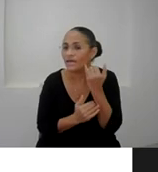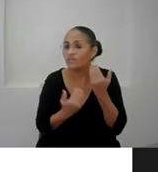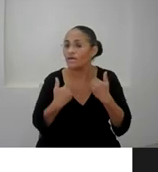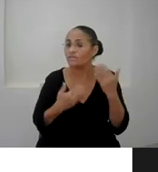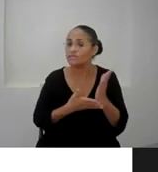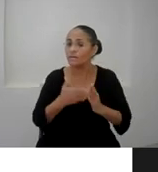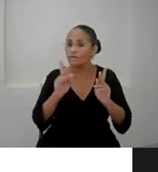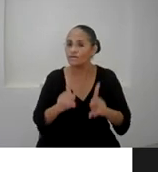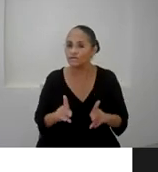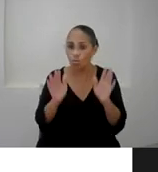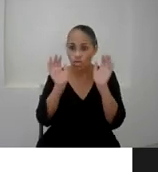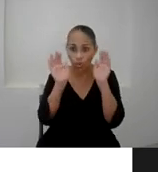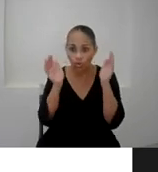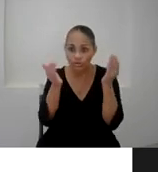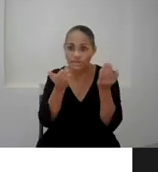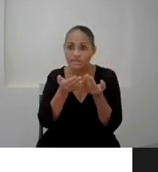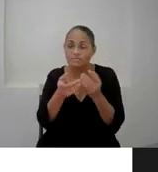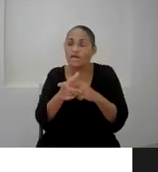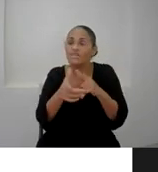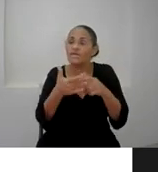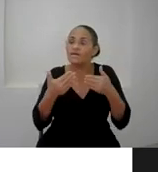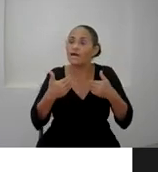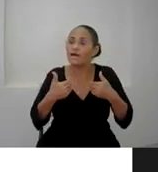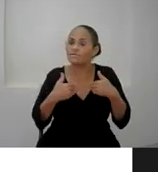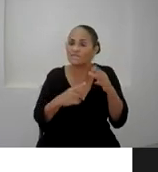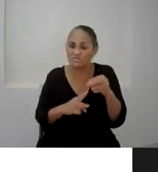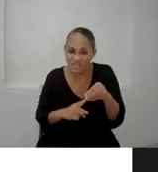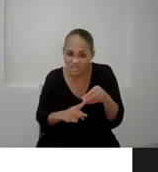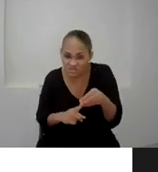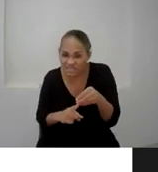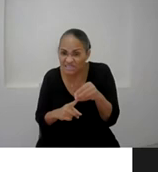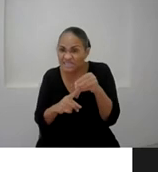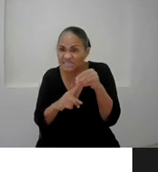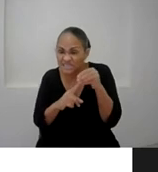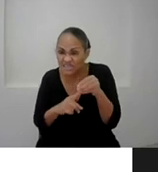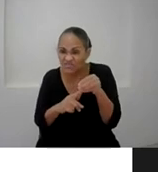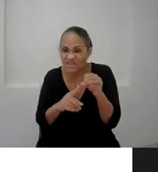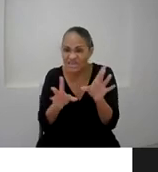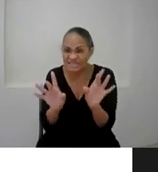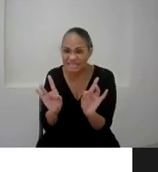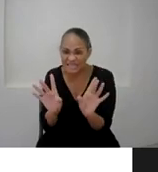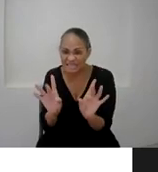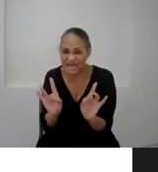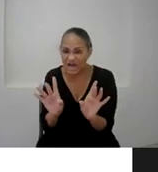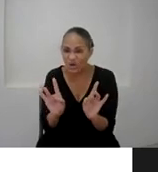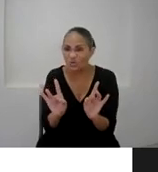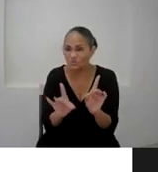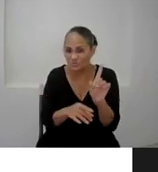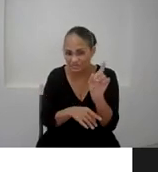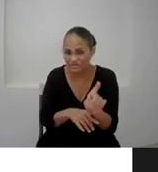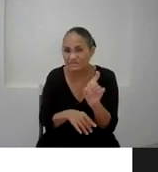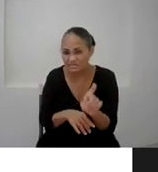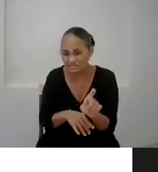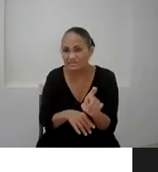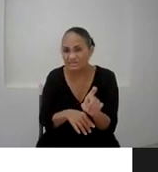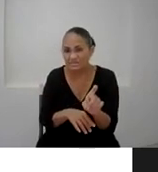with autism, then they may have some very specific tactile sensory needs